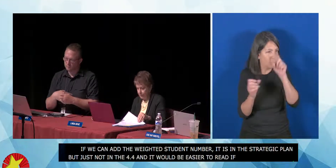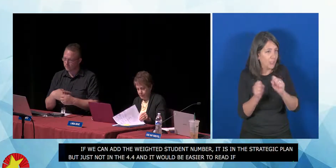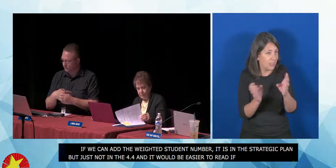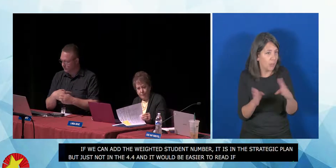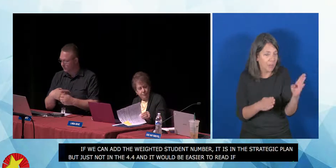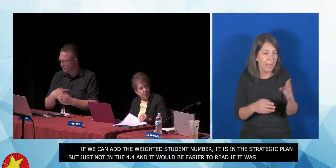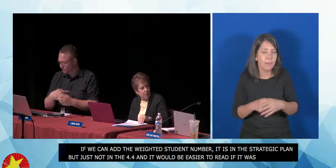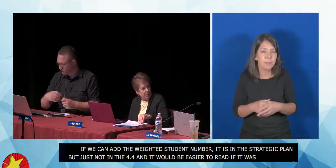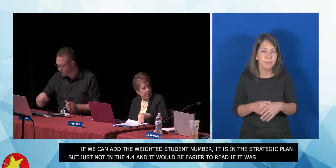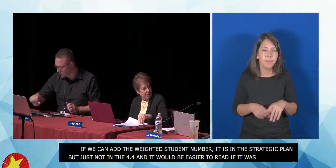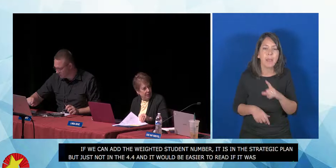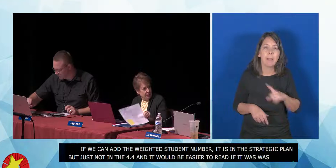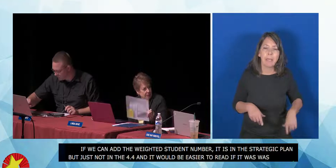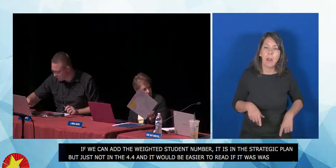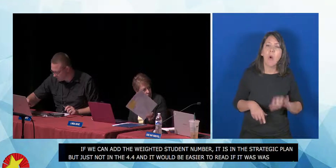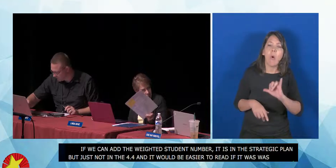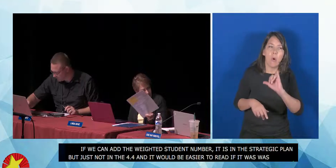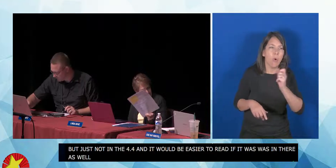see.